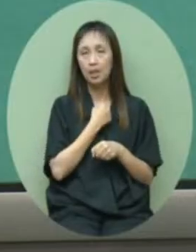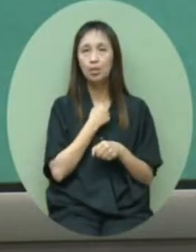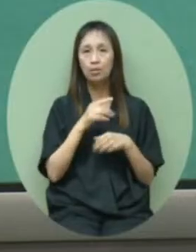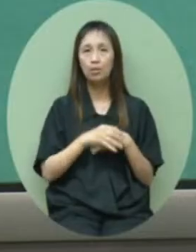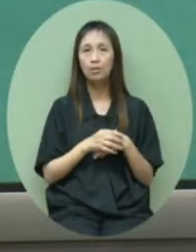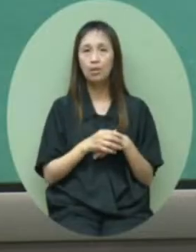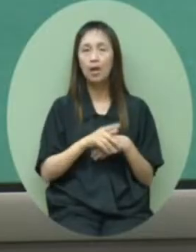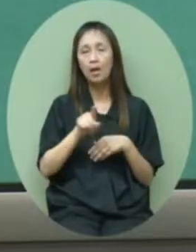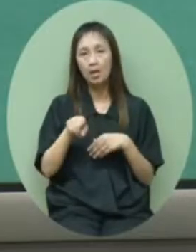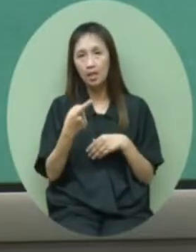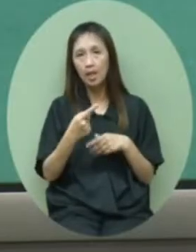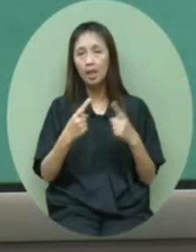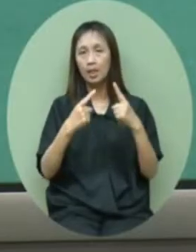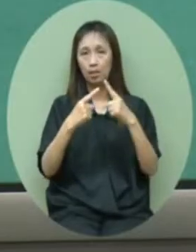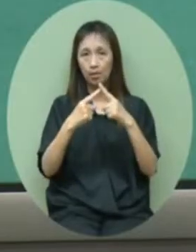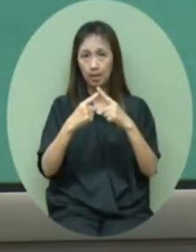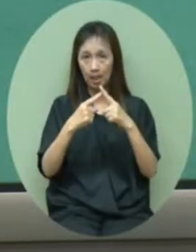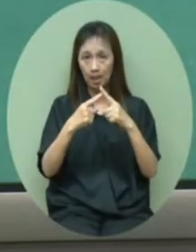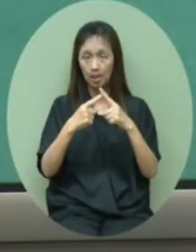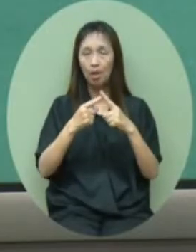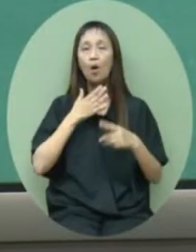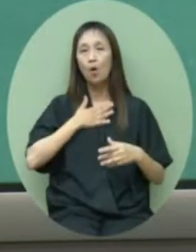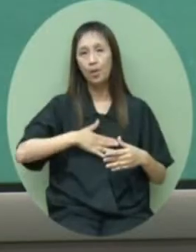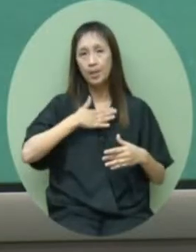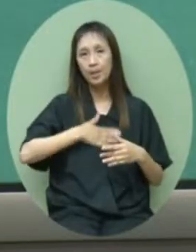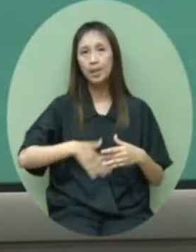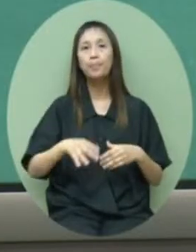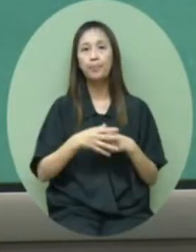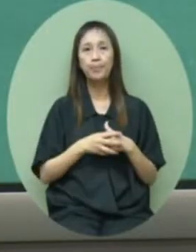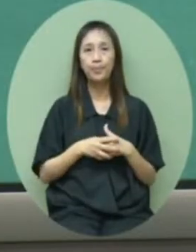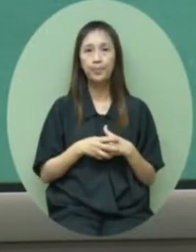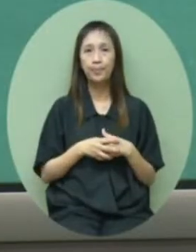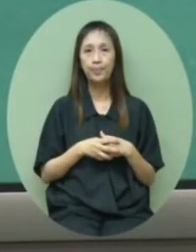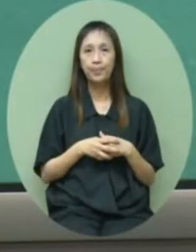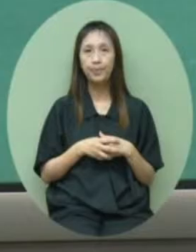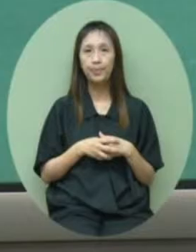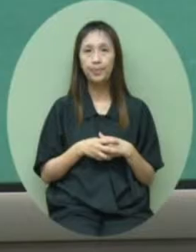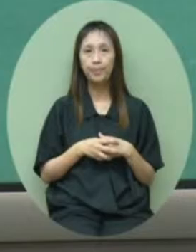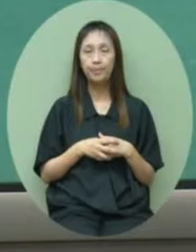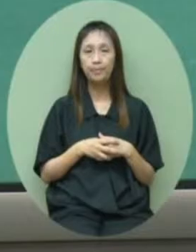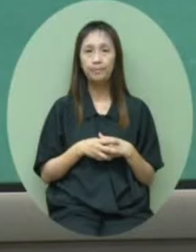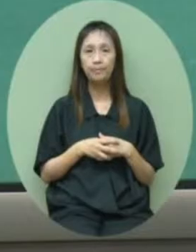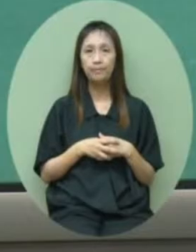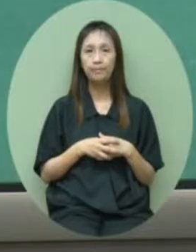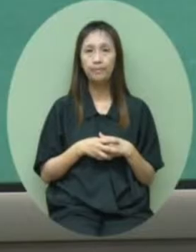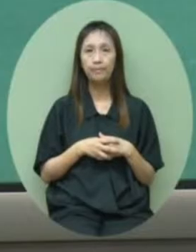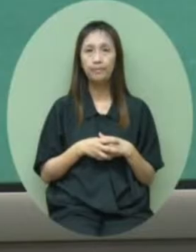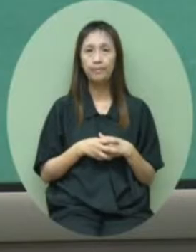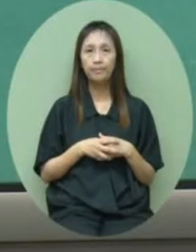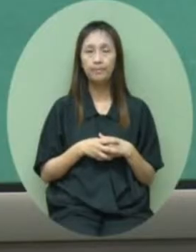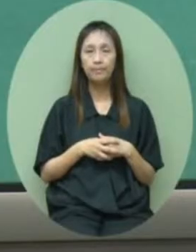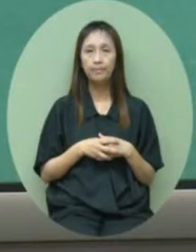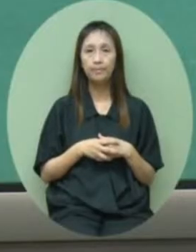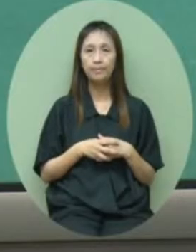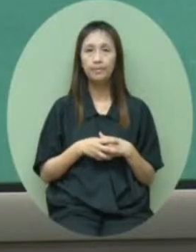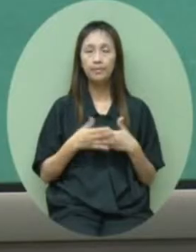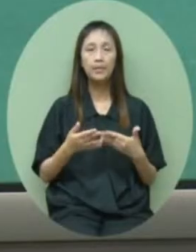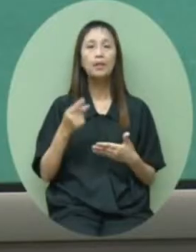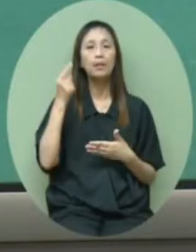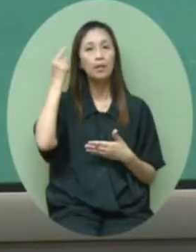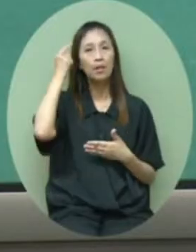problem. And I've also instructed water department to